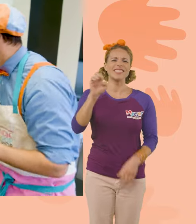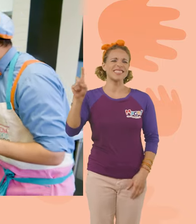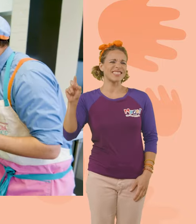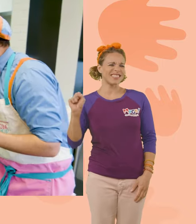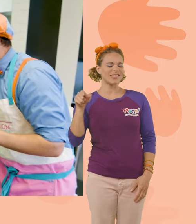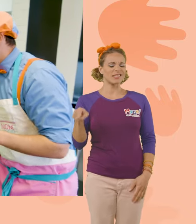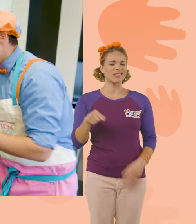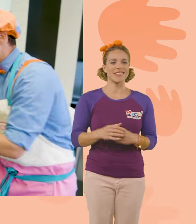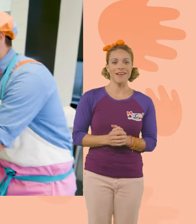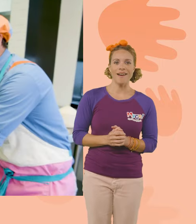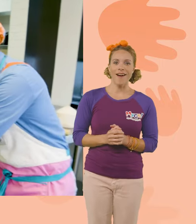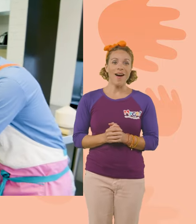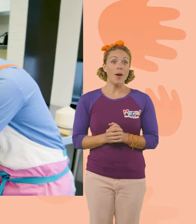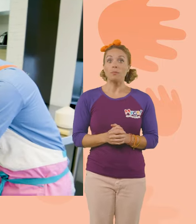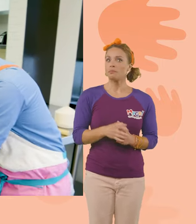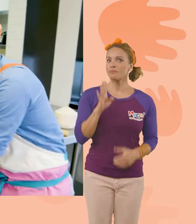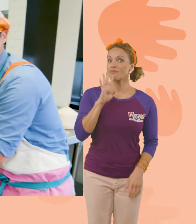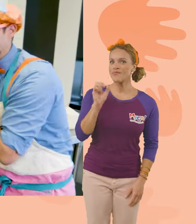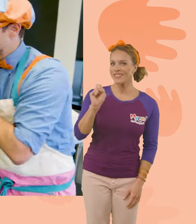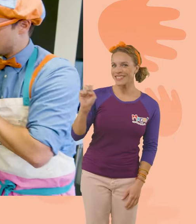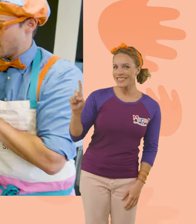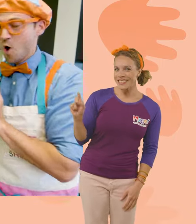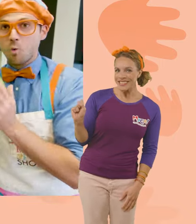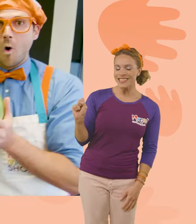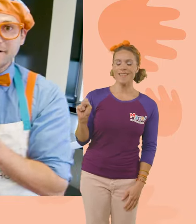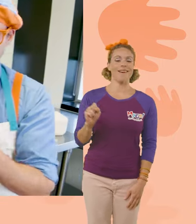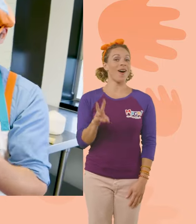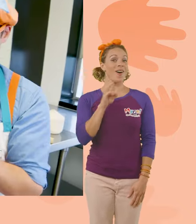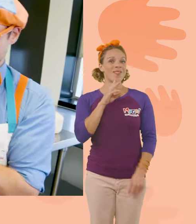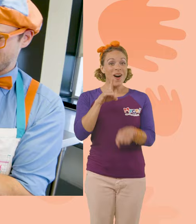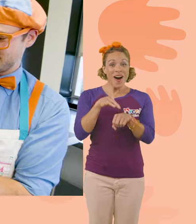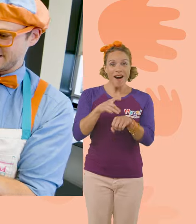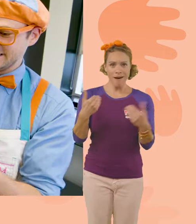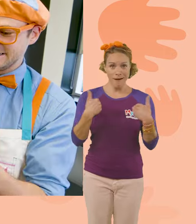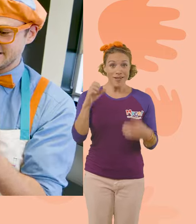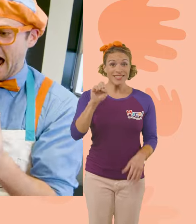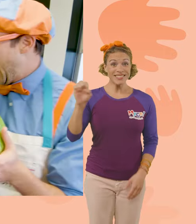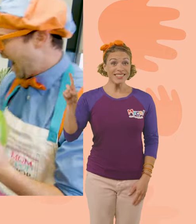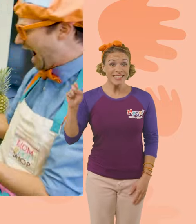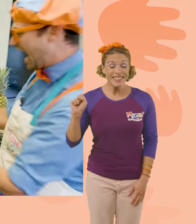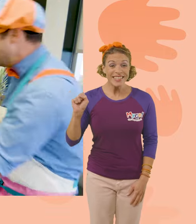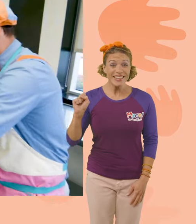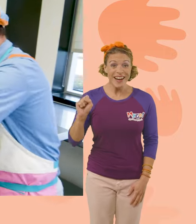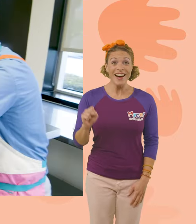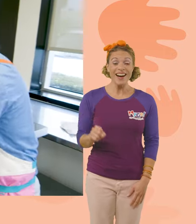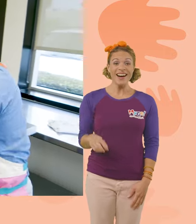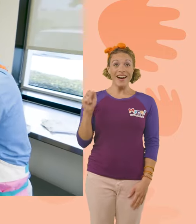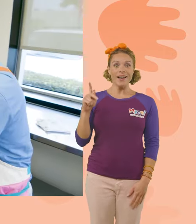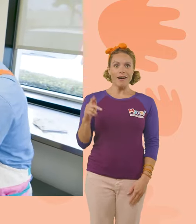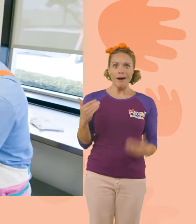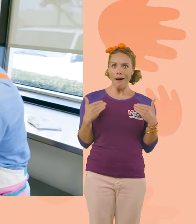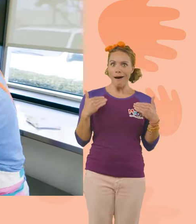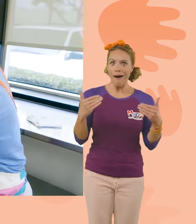there. Oh, speaking of seeds, watermelons have seeds.